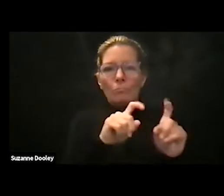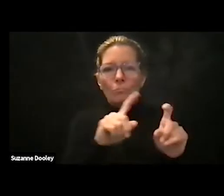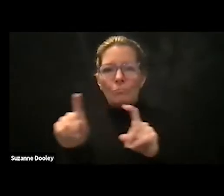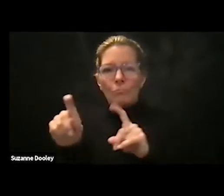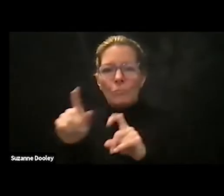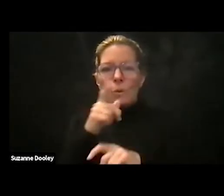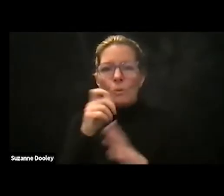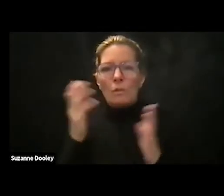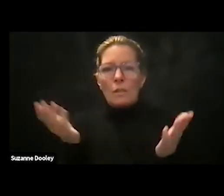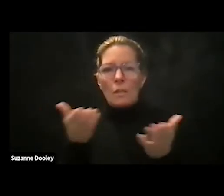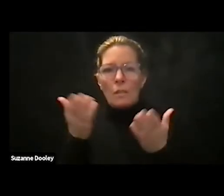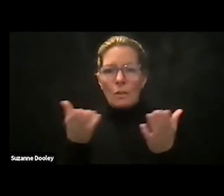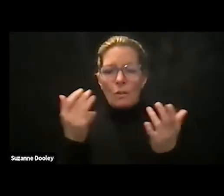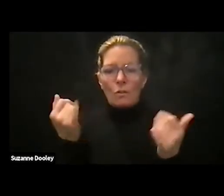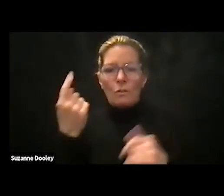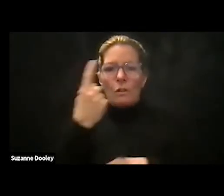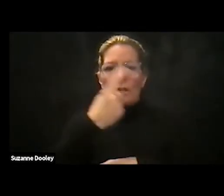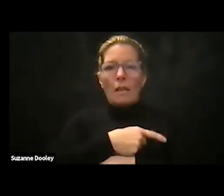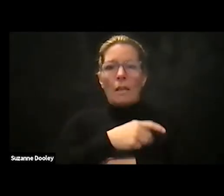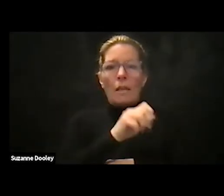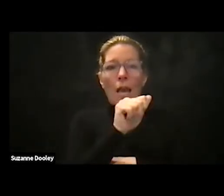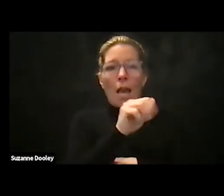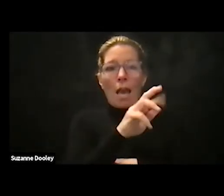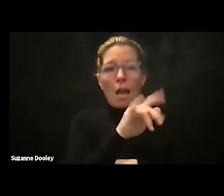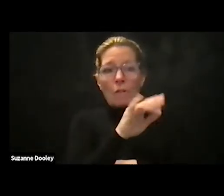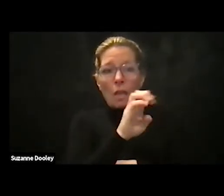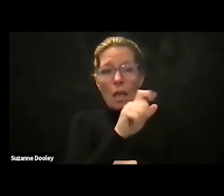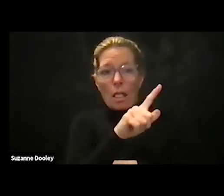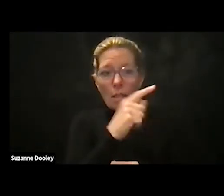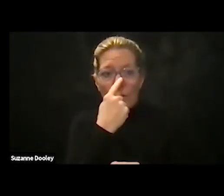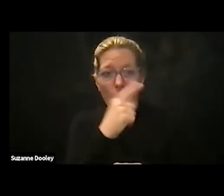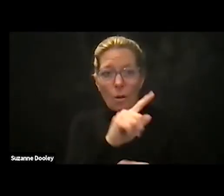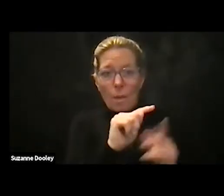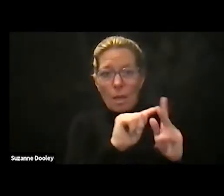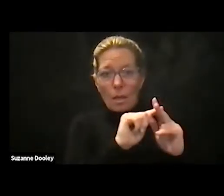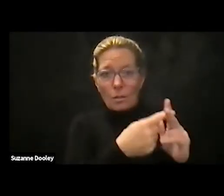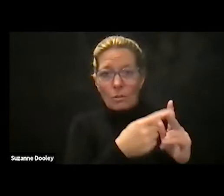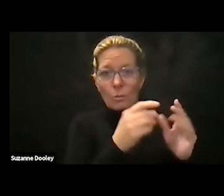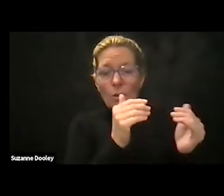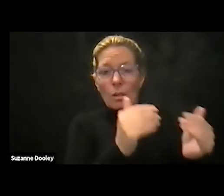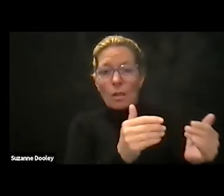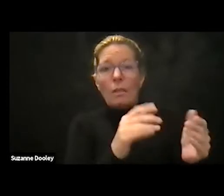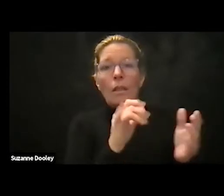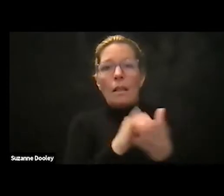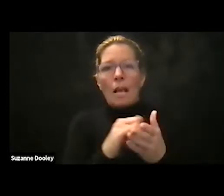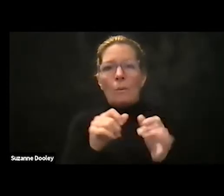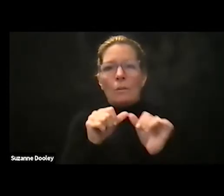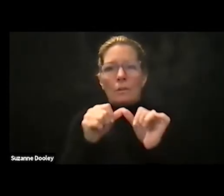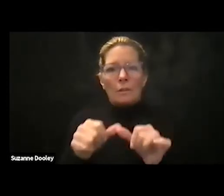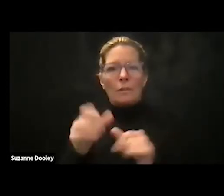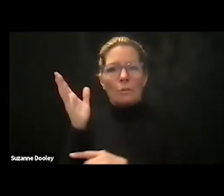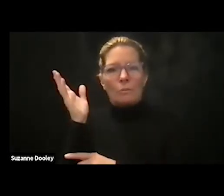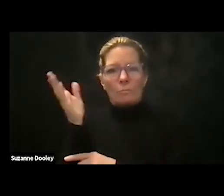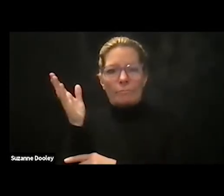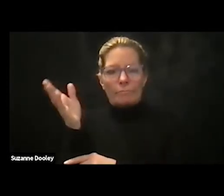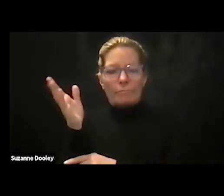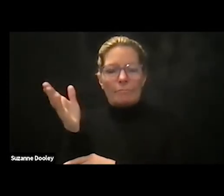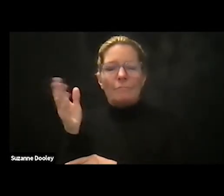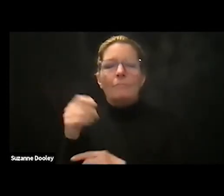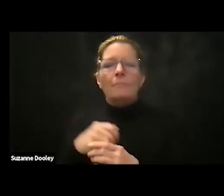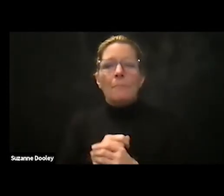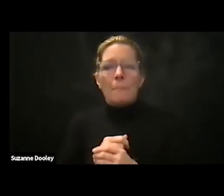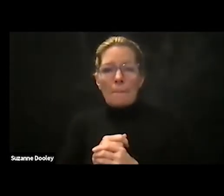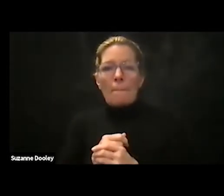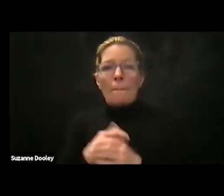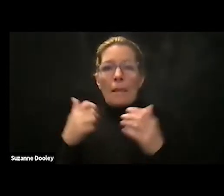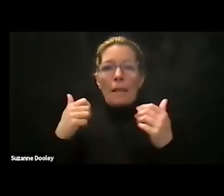today. Ariel, if you don't mind launching that, and I'll continue talking behind it. So in